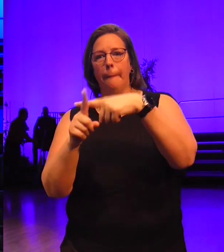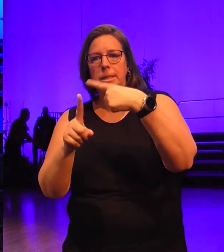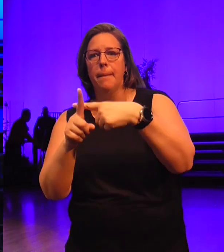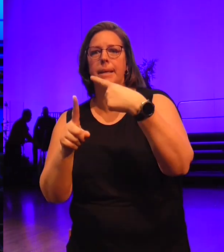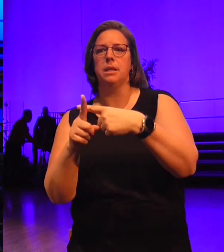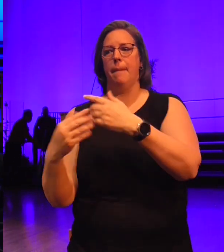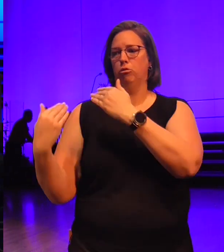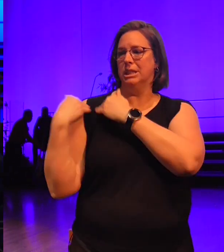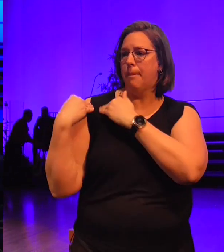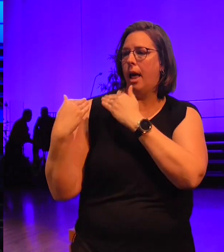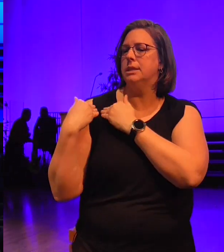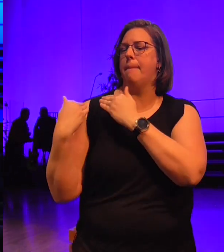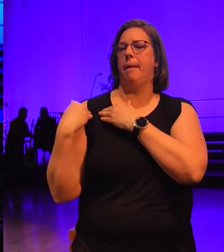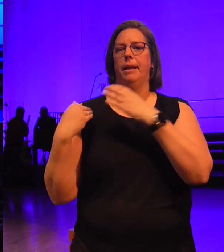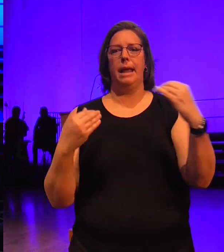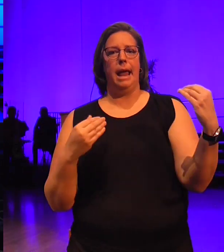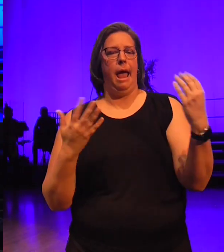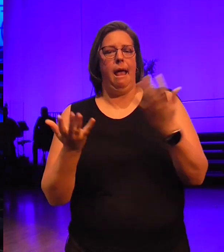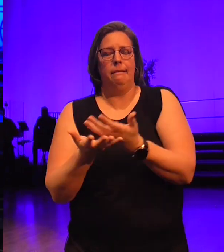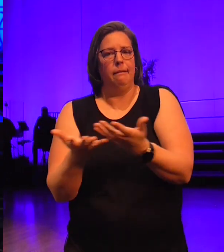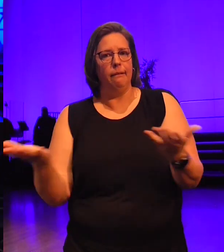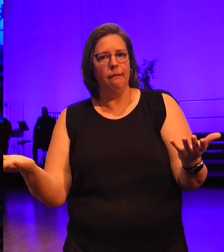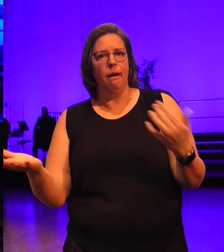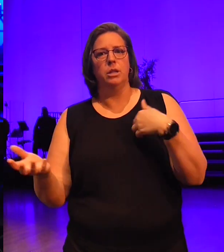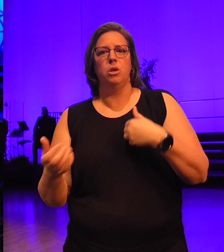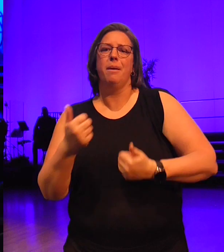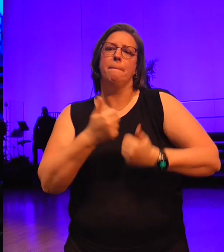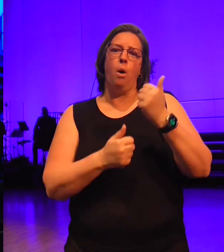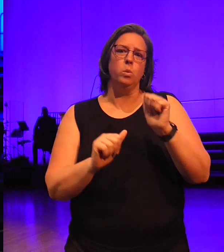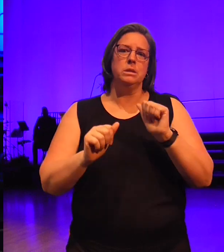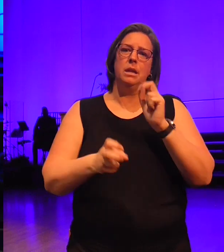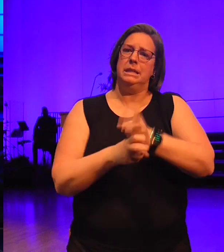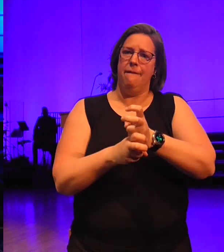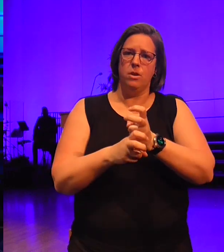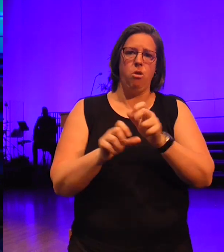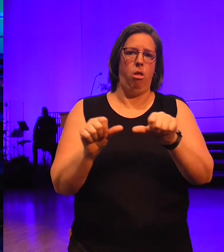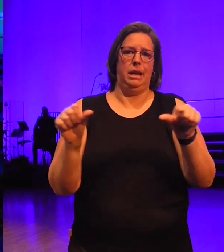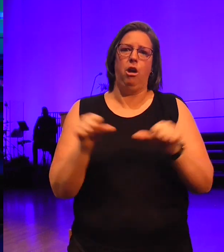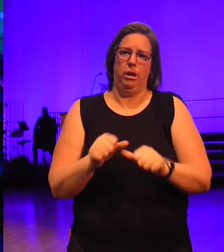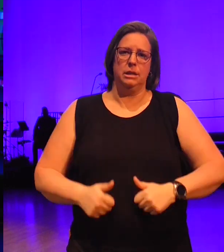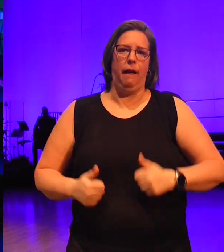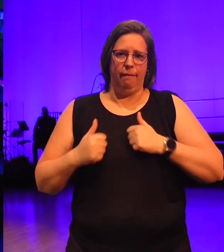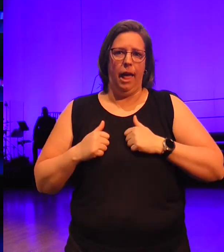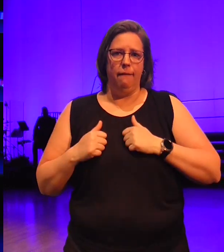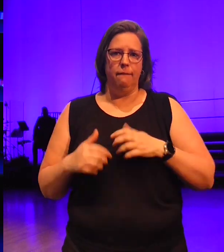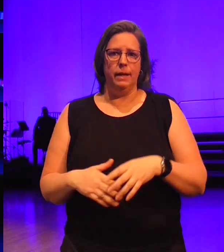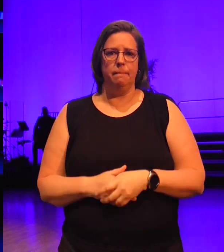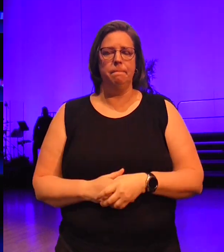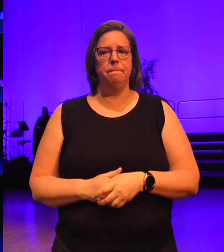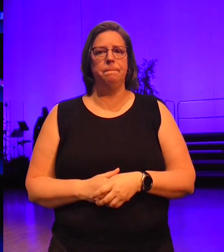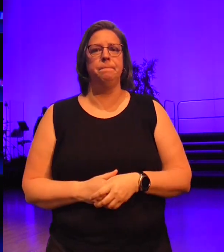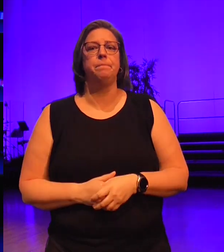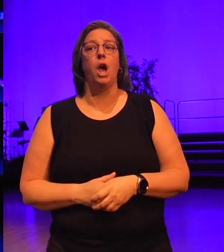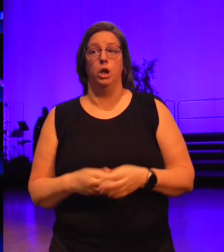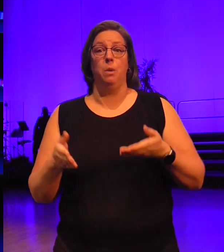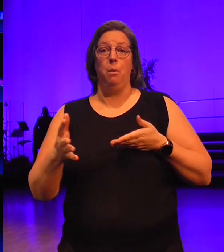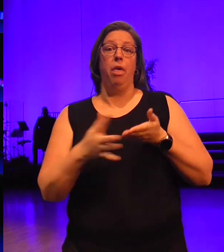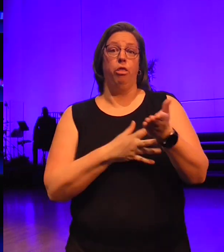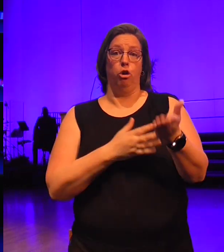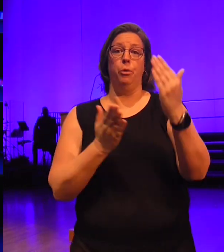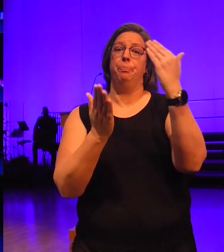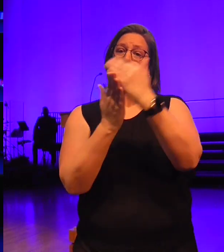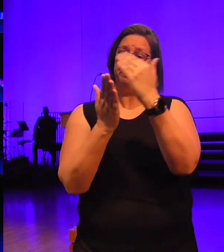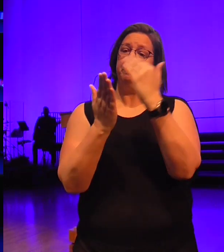and positivity to even the most difficult areas of our life. I went through the list of spiritual teachers to think